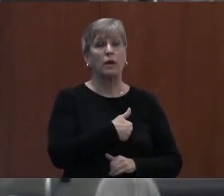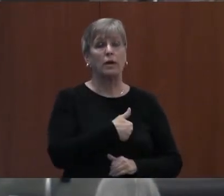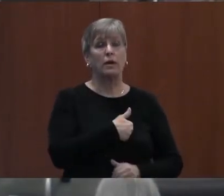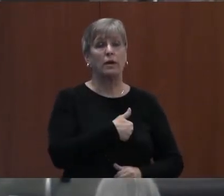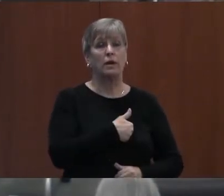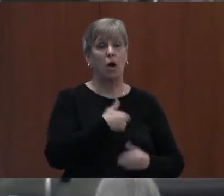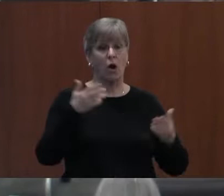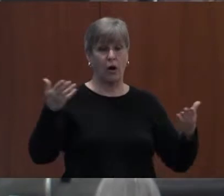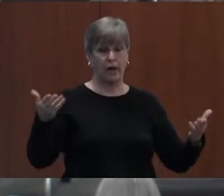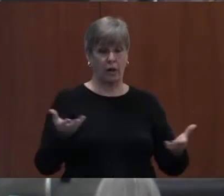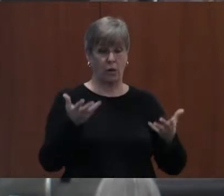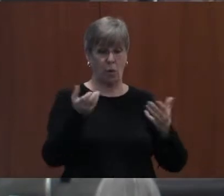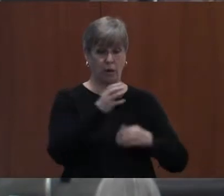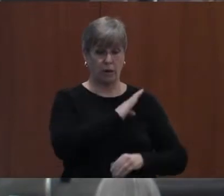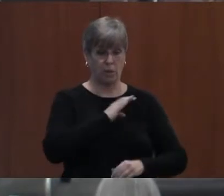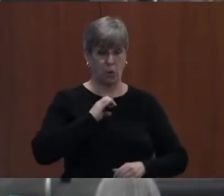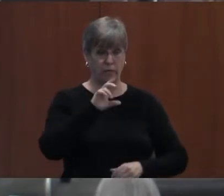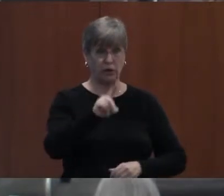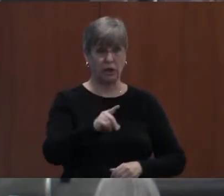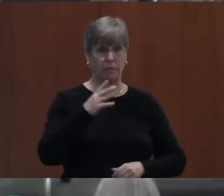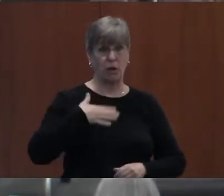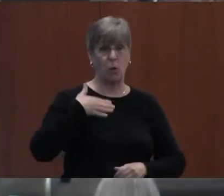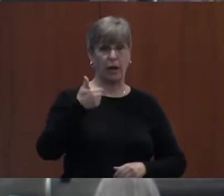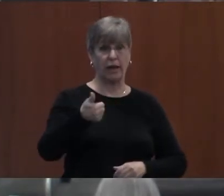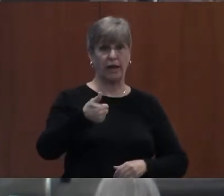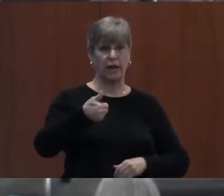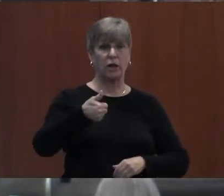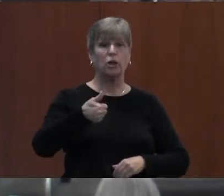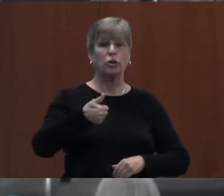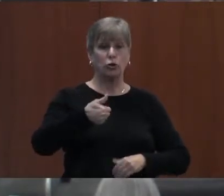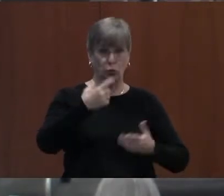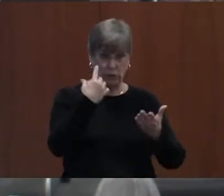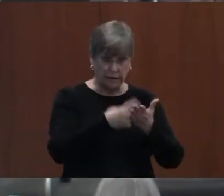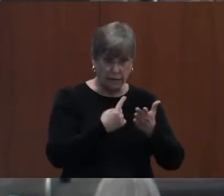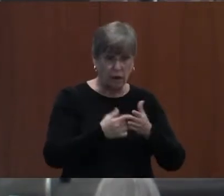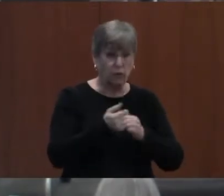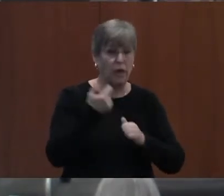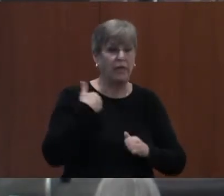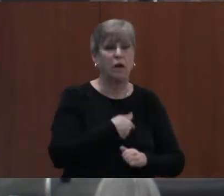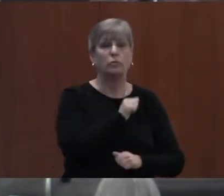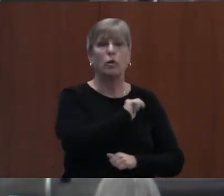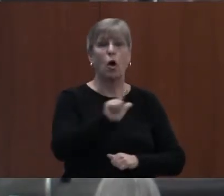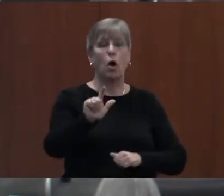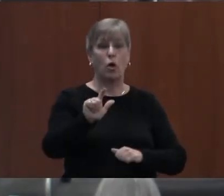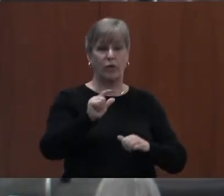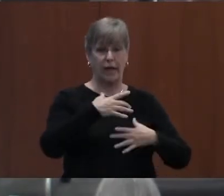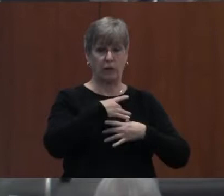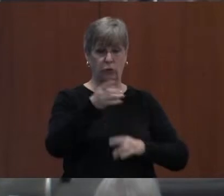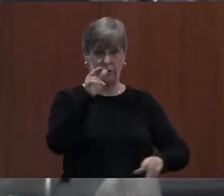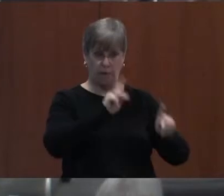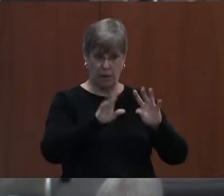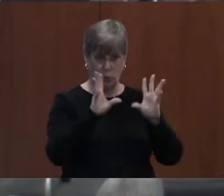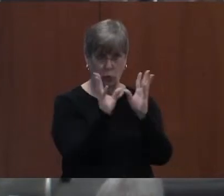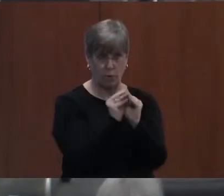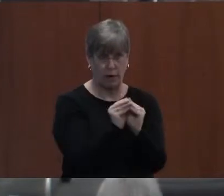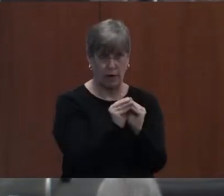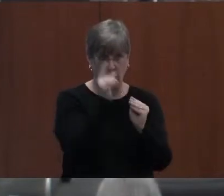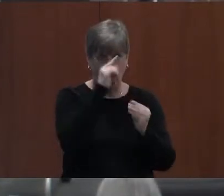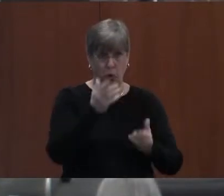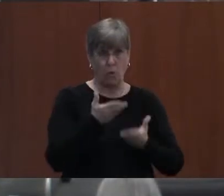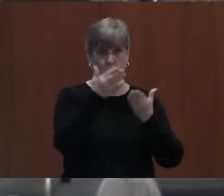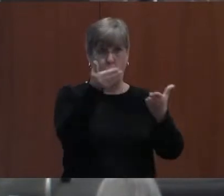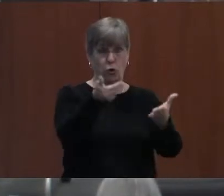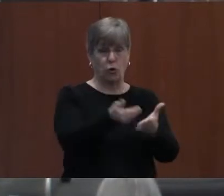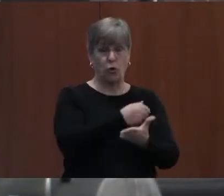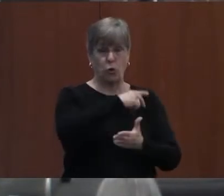just here wanting the Board of Ed to be willing to sit at the table with all the interested parties for the proposed new